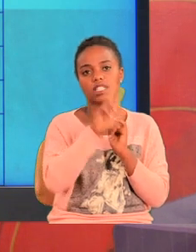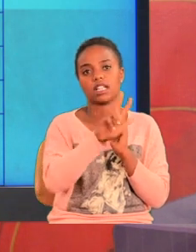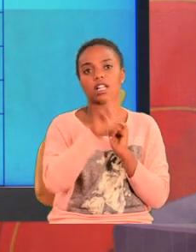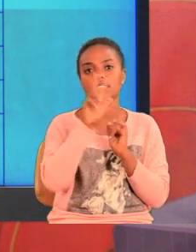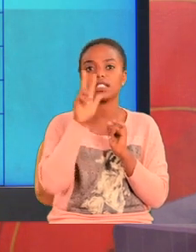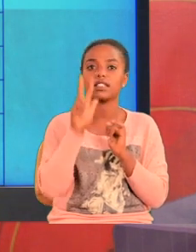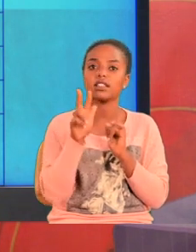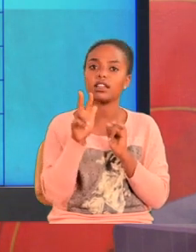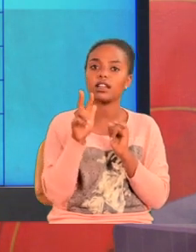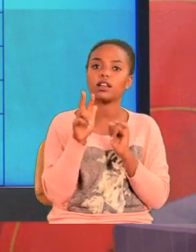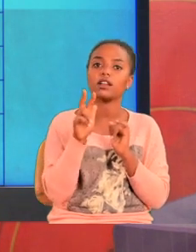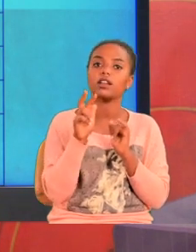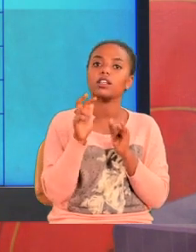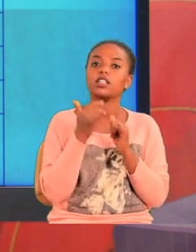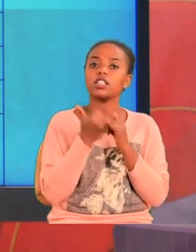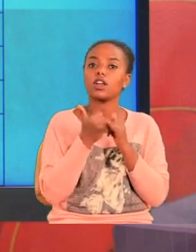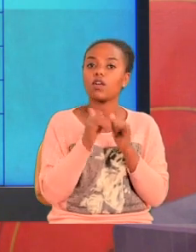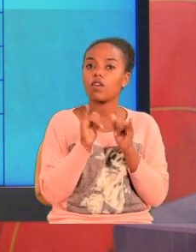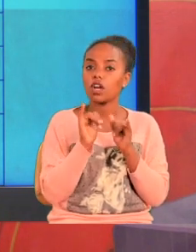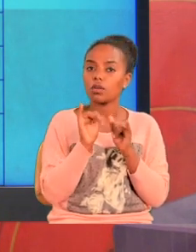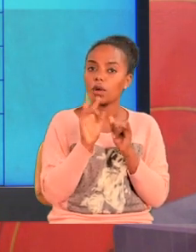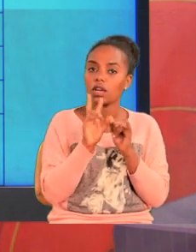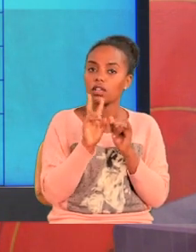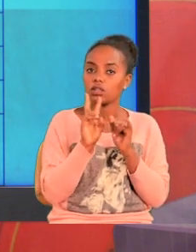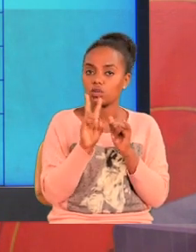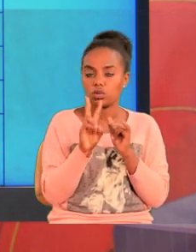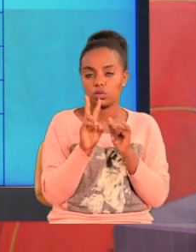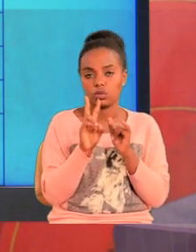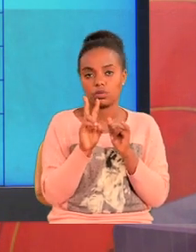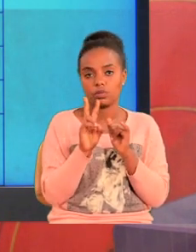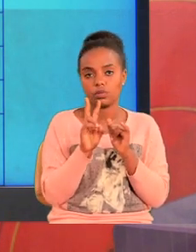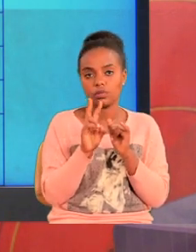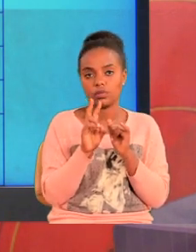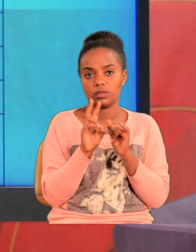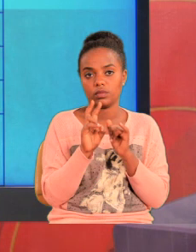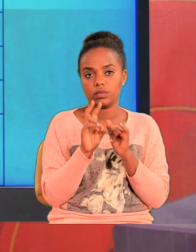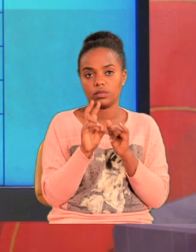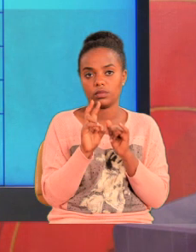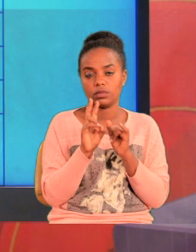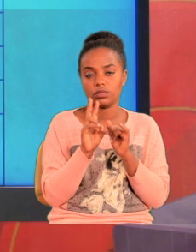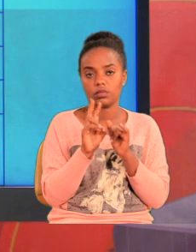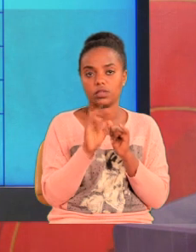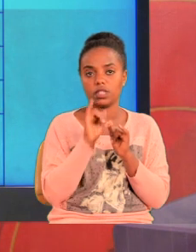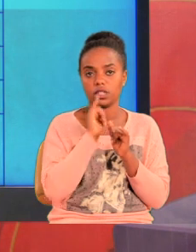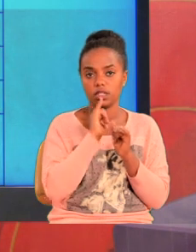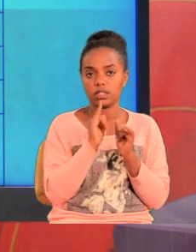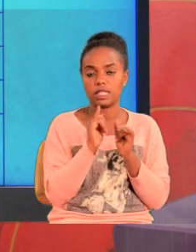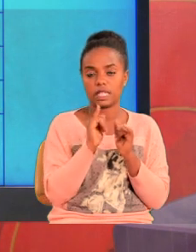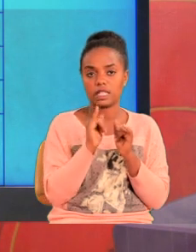33 divided by 2, it is